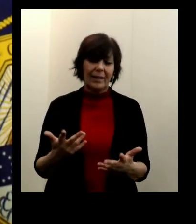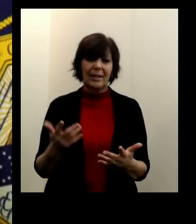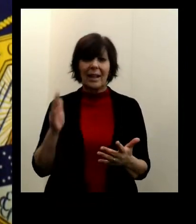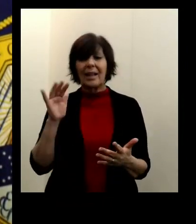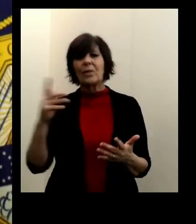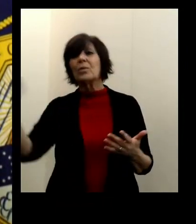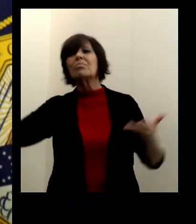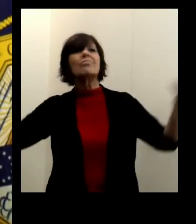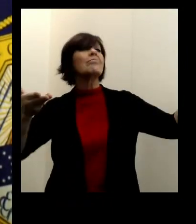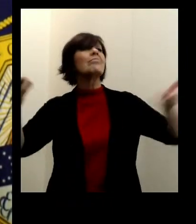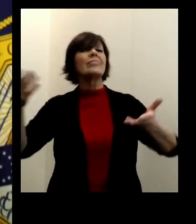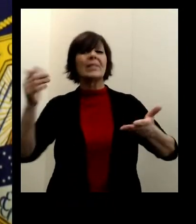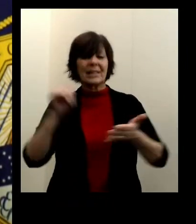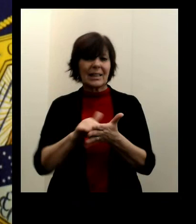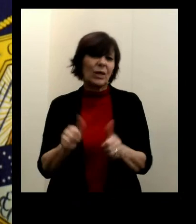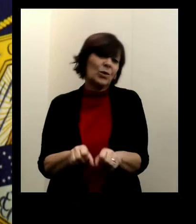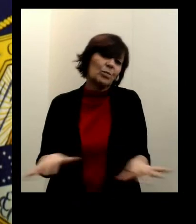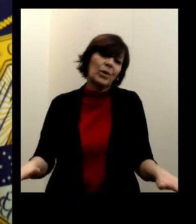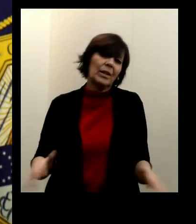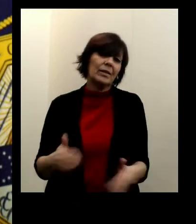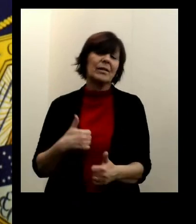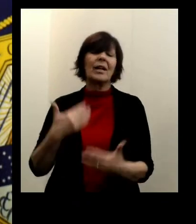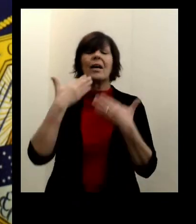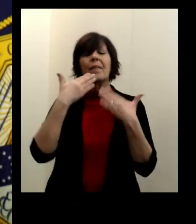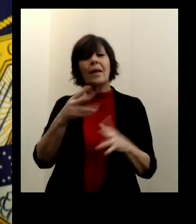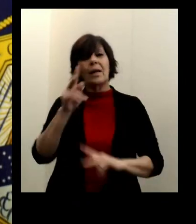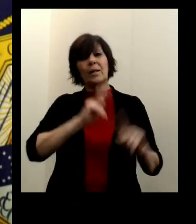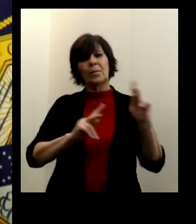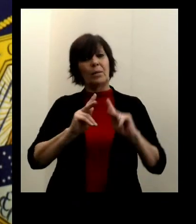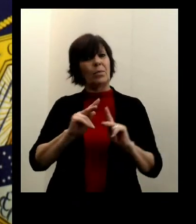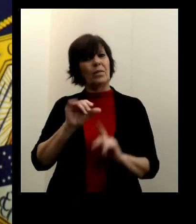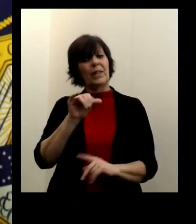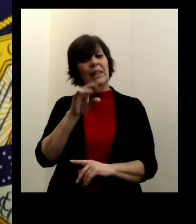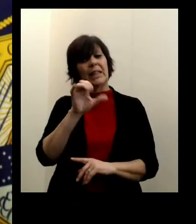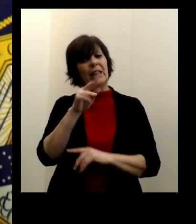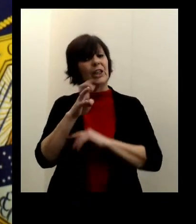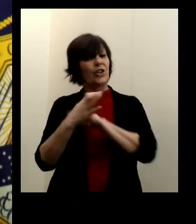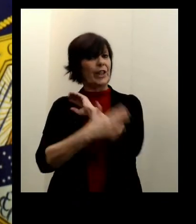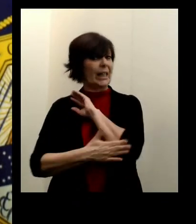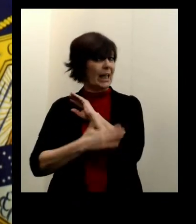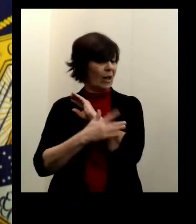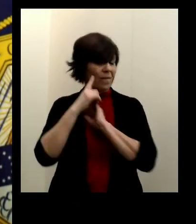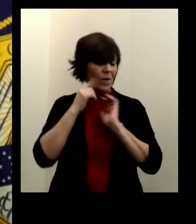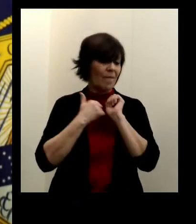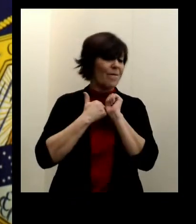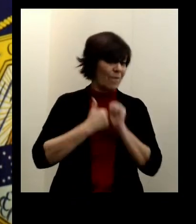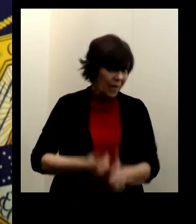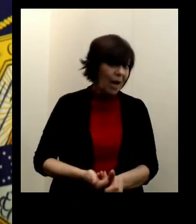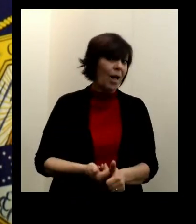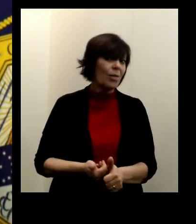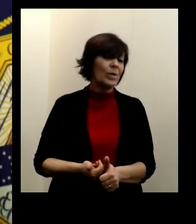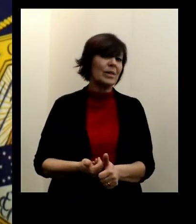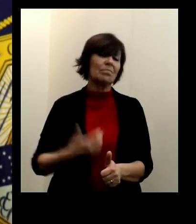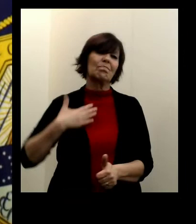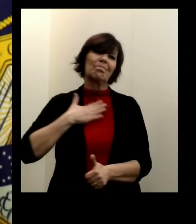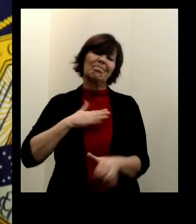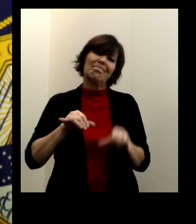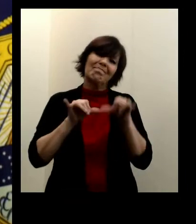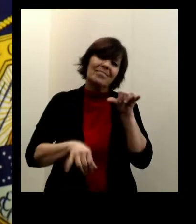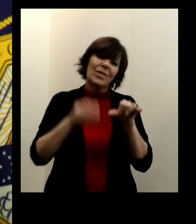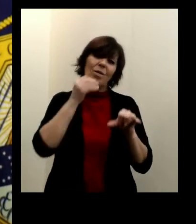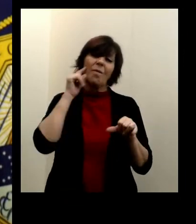it. And I really thank the people of Erie County for following what we were suggesting for